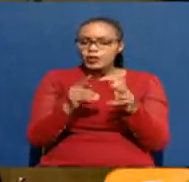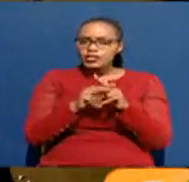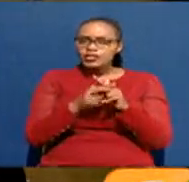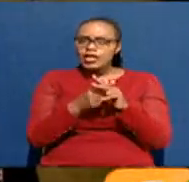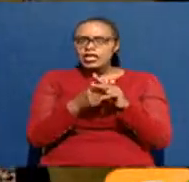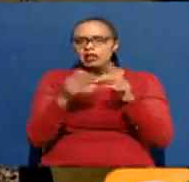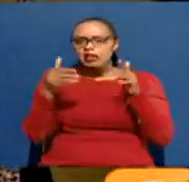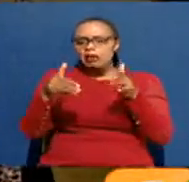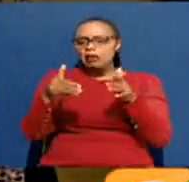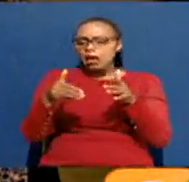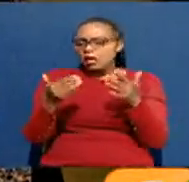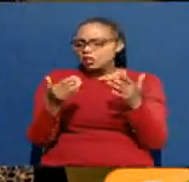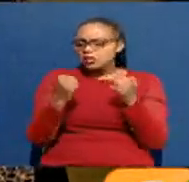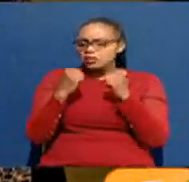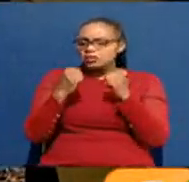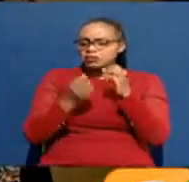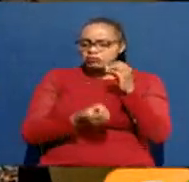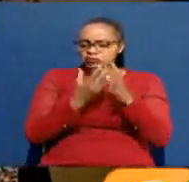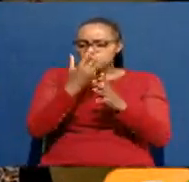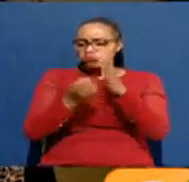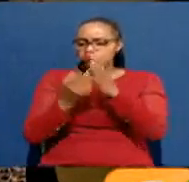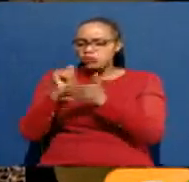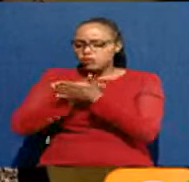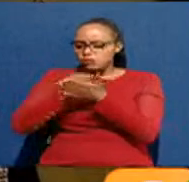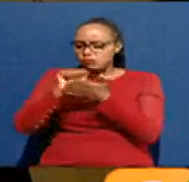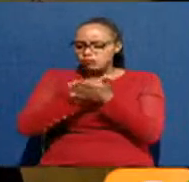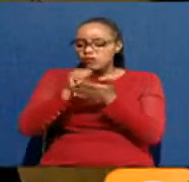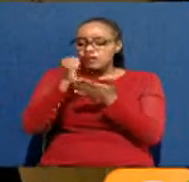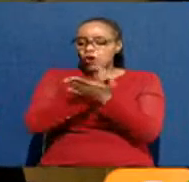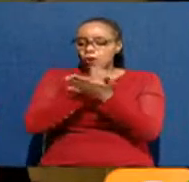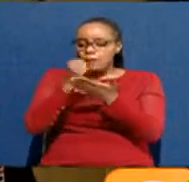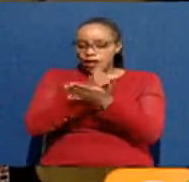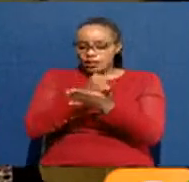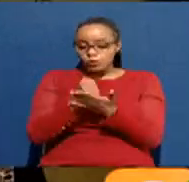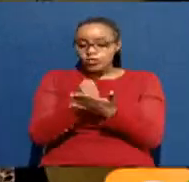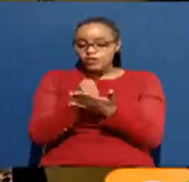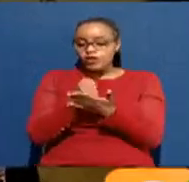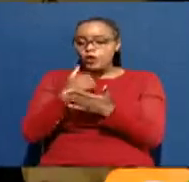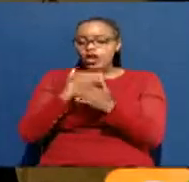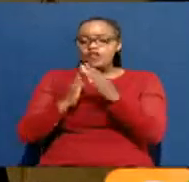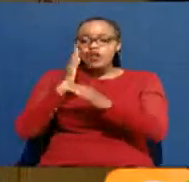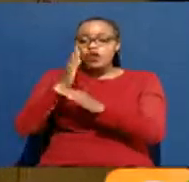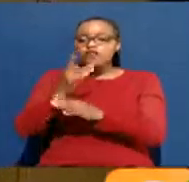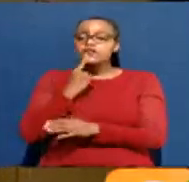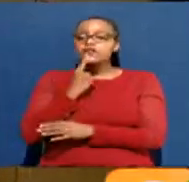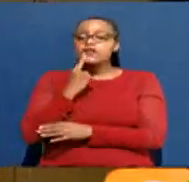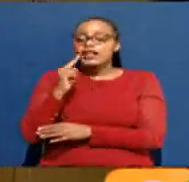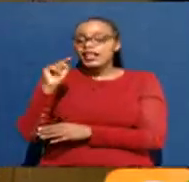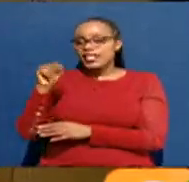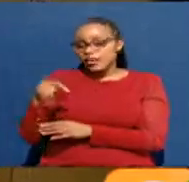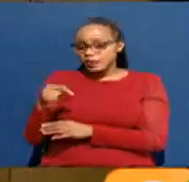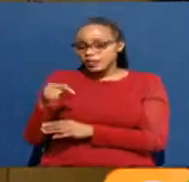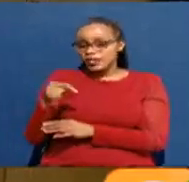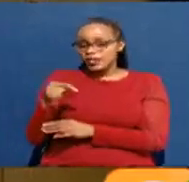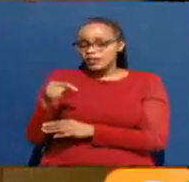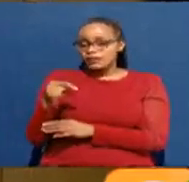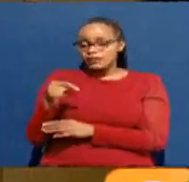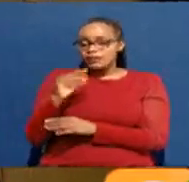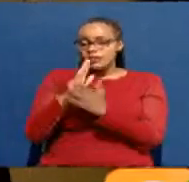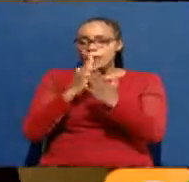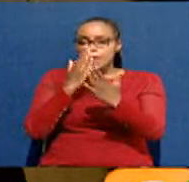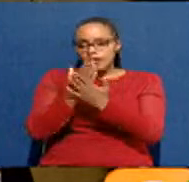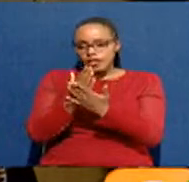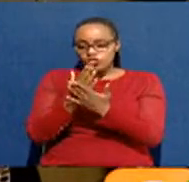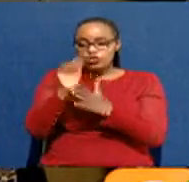the current strength of production. We had over 100,000